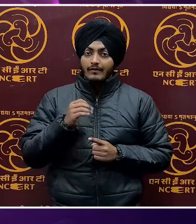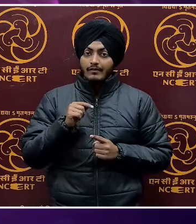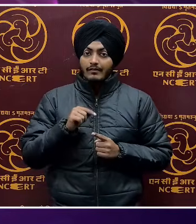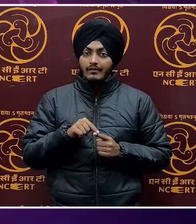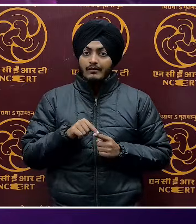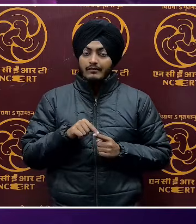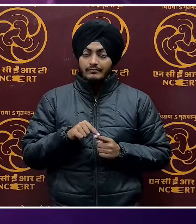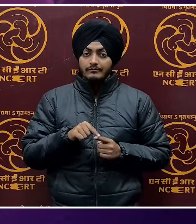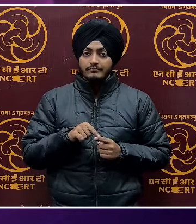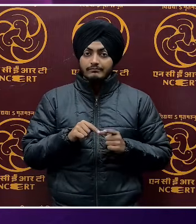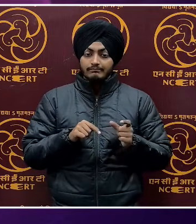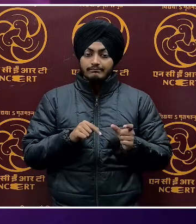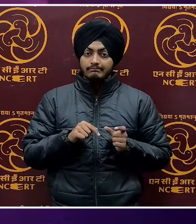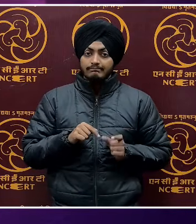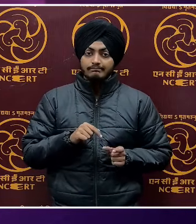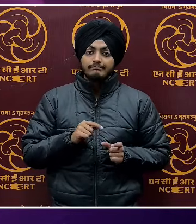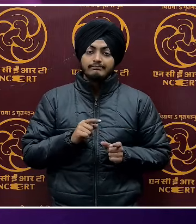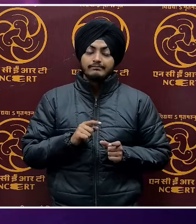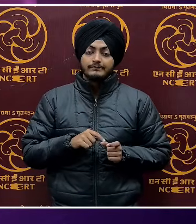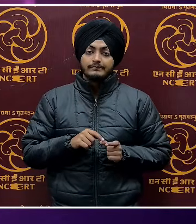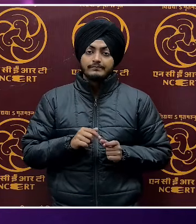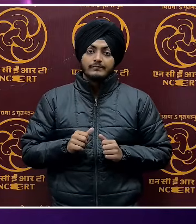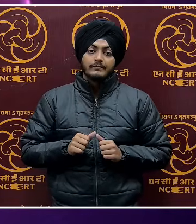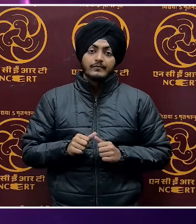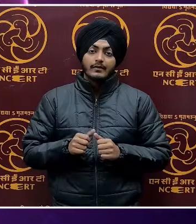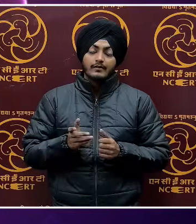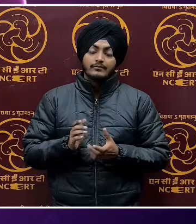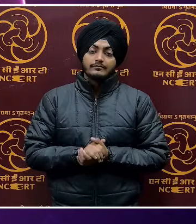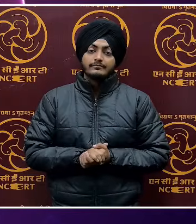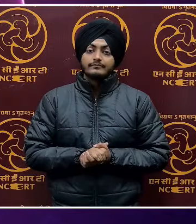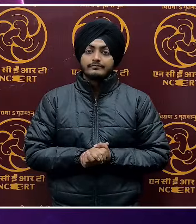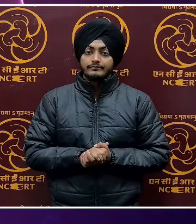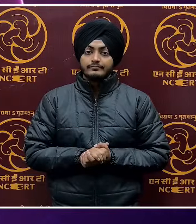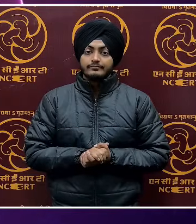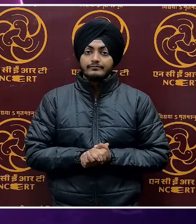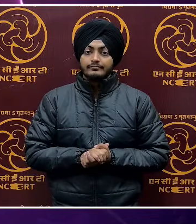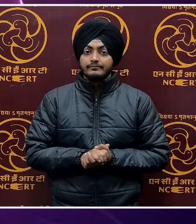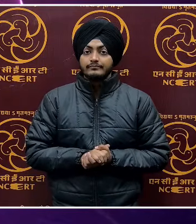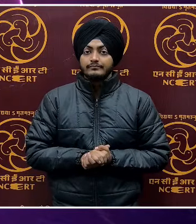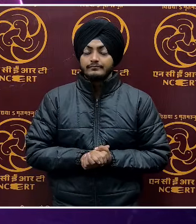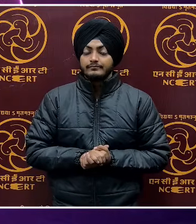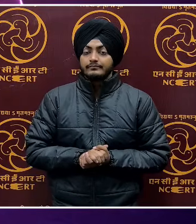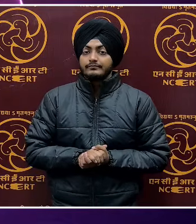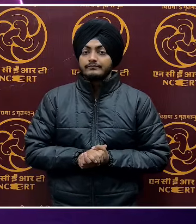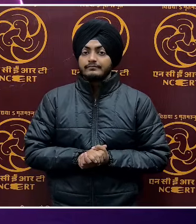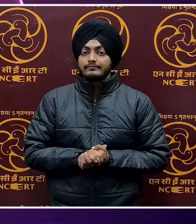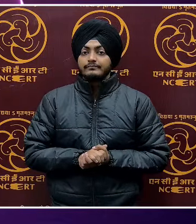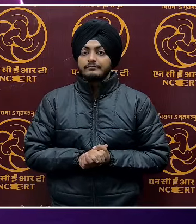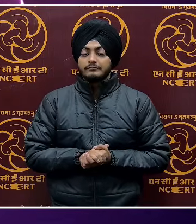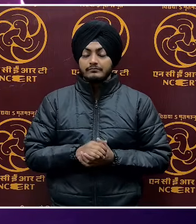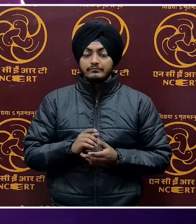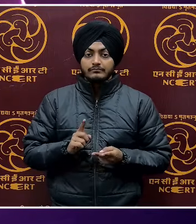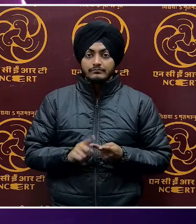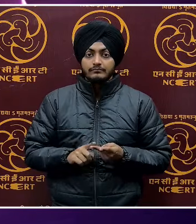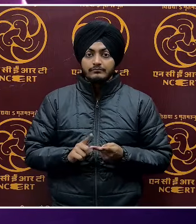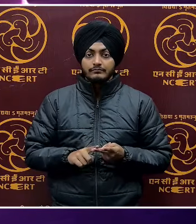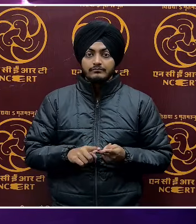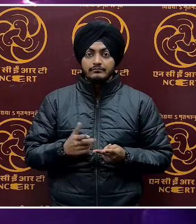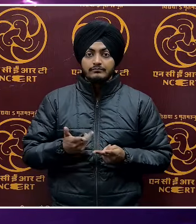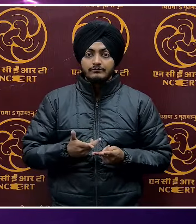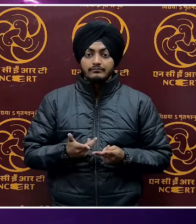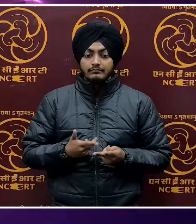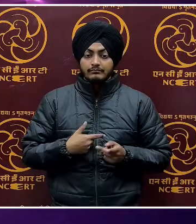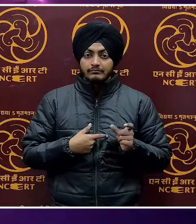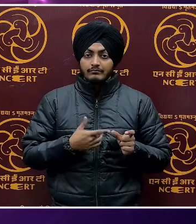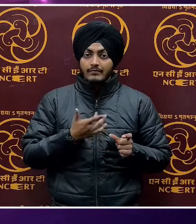of milk will be placed here, and that is very correct. We get a cup of milk. Okay. Next one is a dash